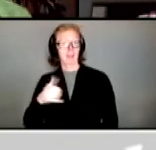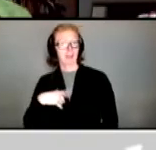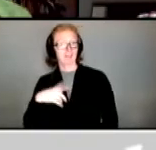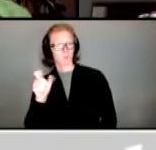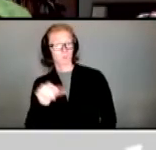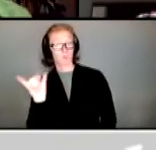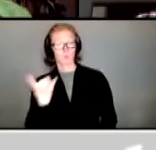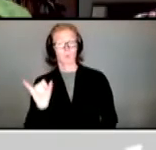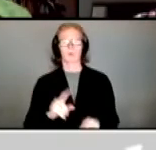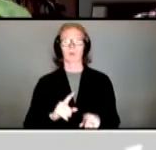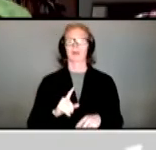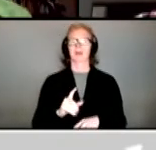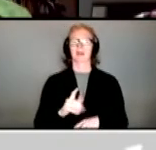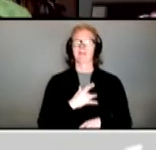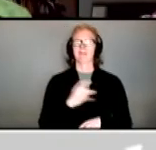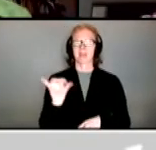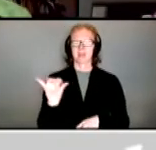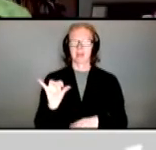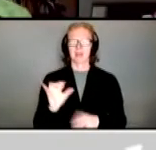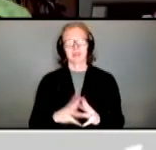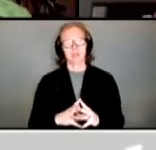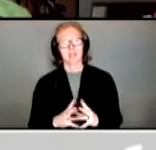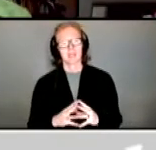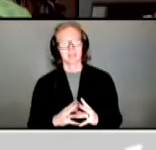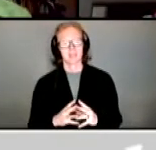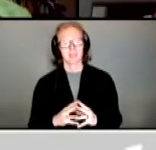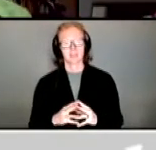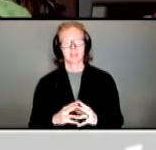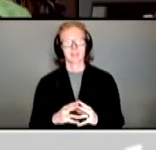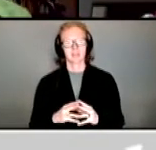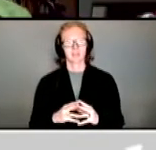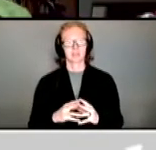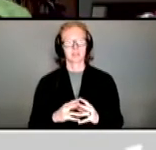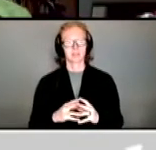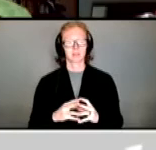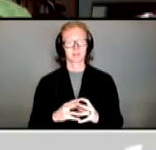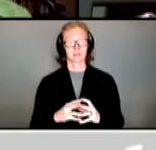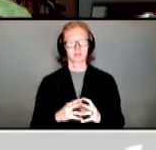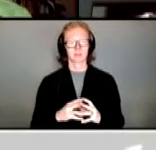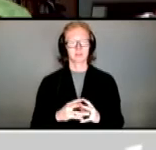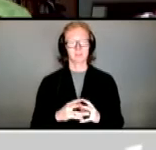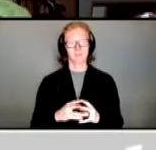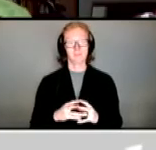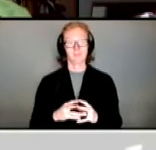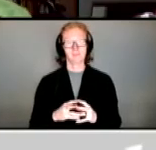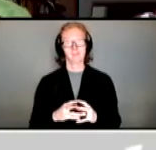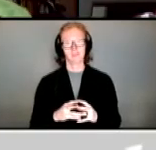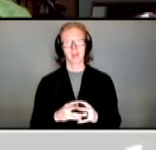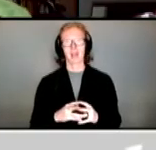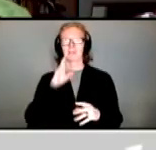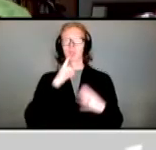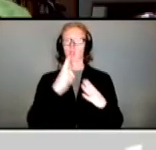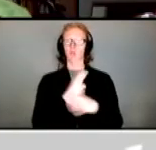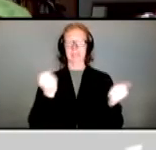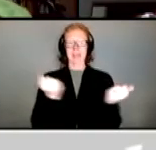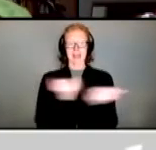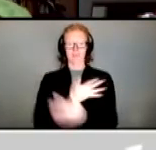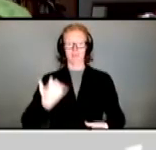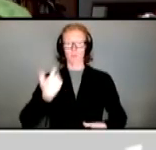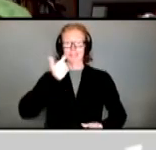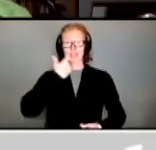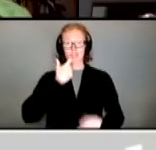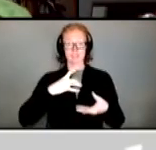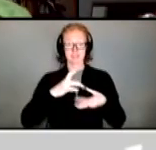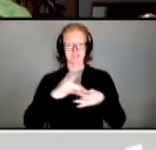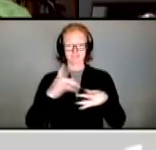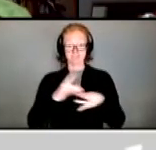I think that moving forward that we can take that information as we